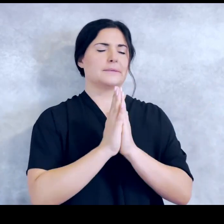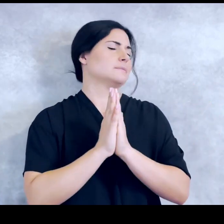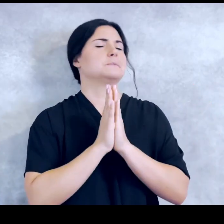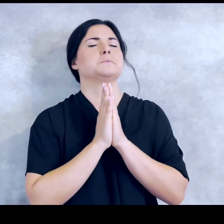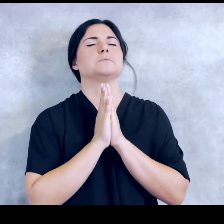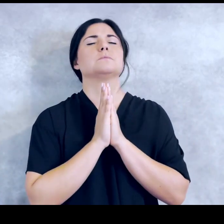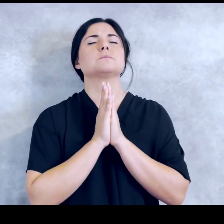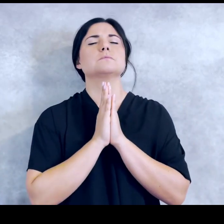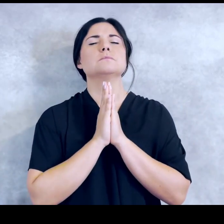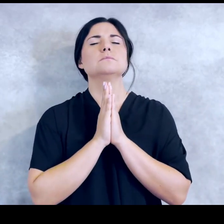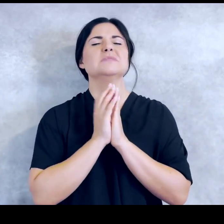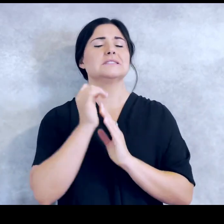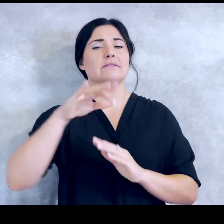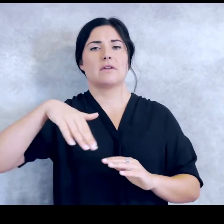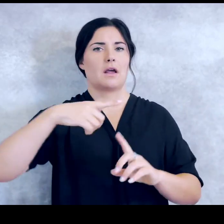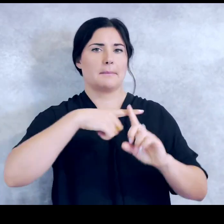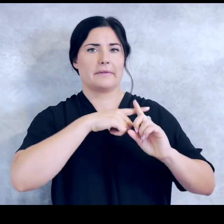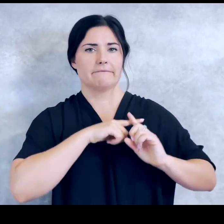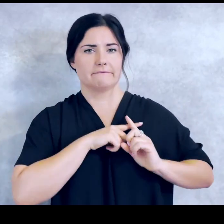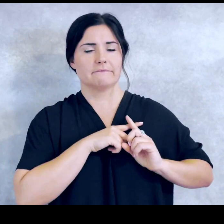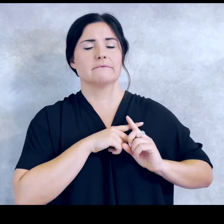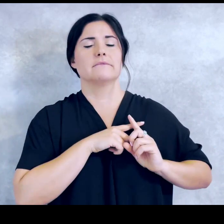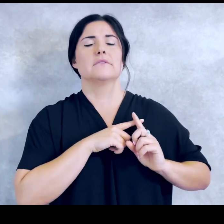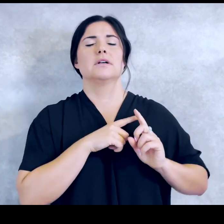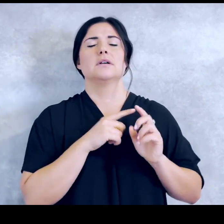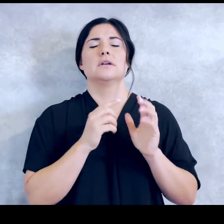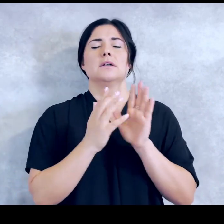would you bow your heads and close your eyes?